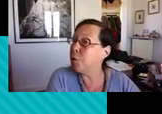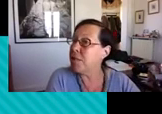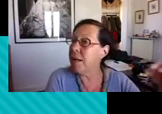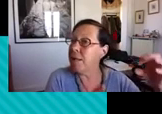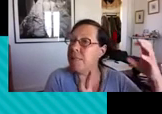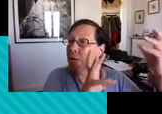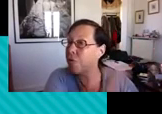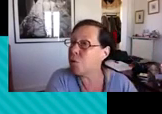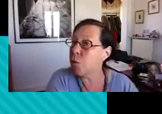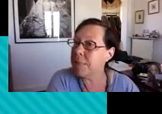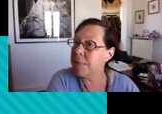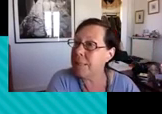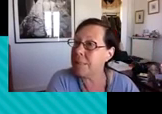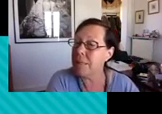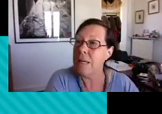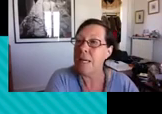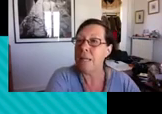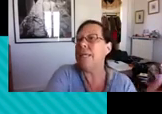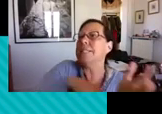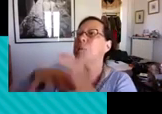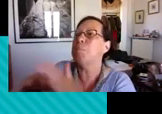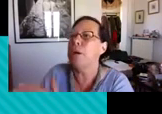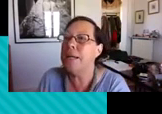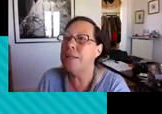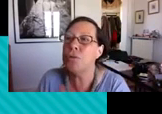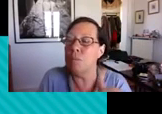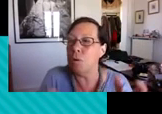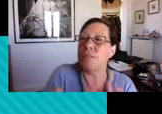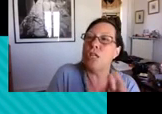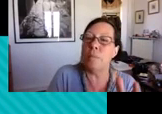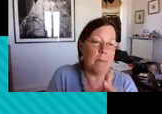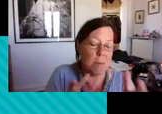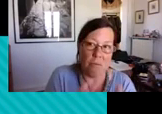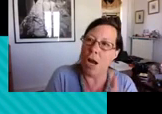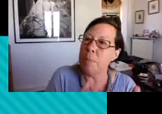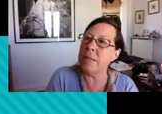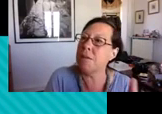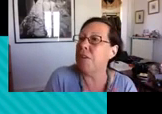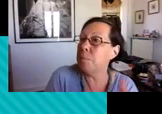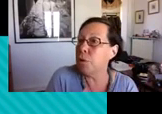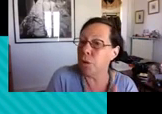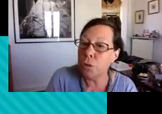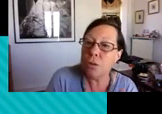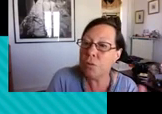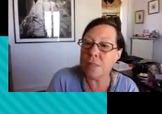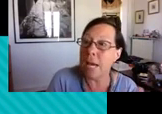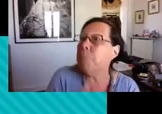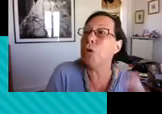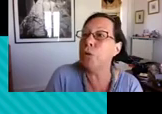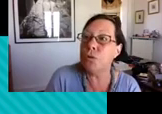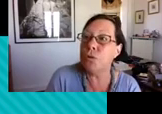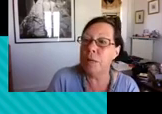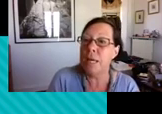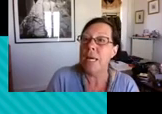fringe personalities on fringe websites. They get spread into a more legitimate environment like Facebook or Google, for example,